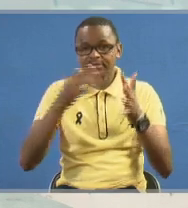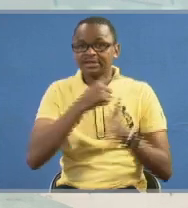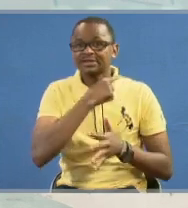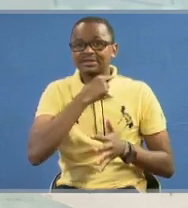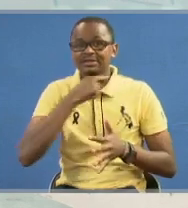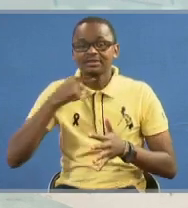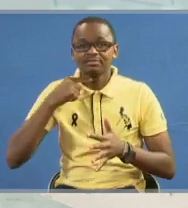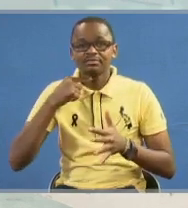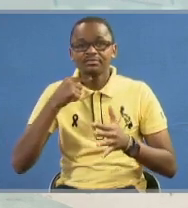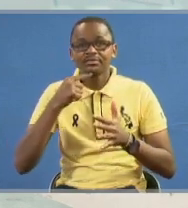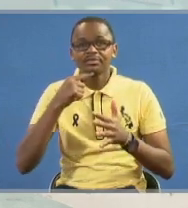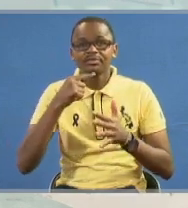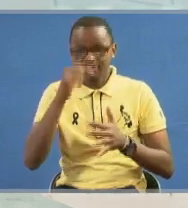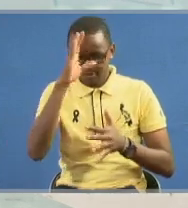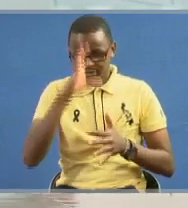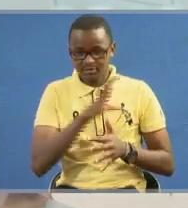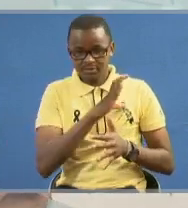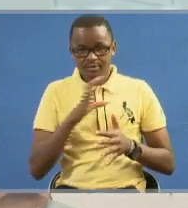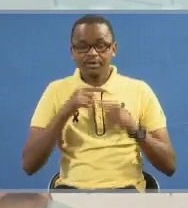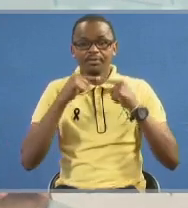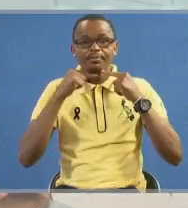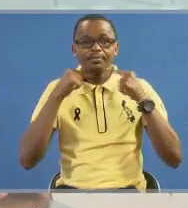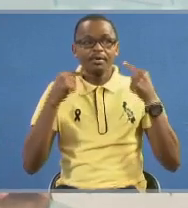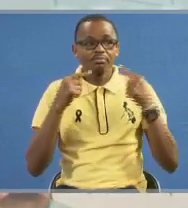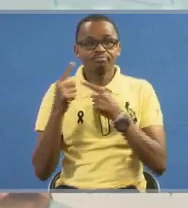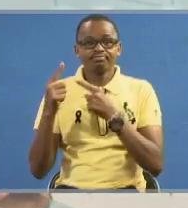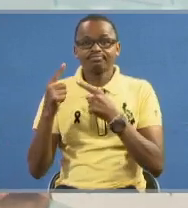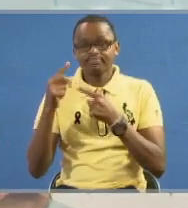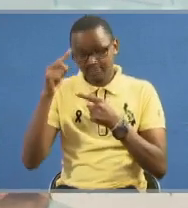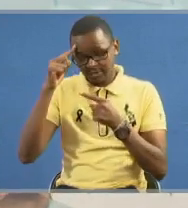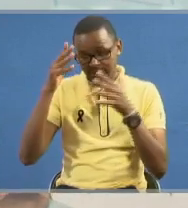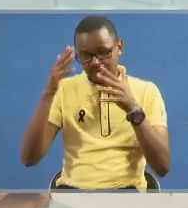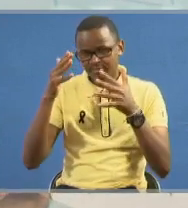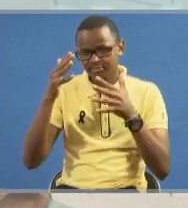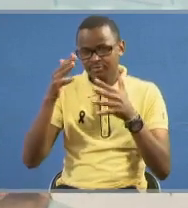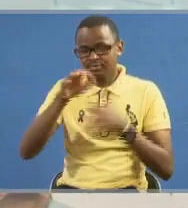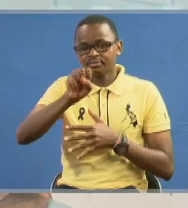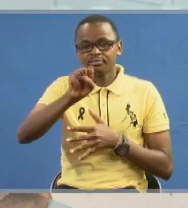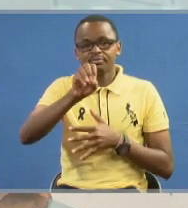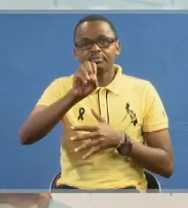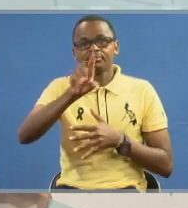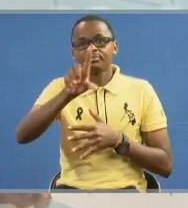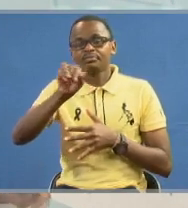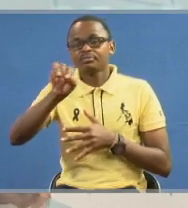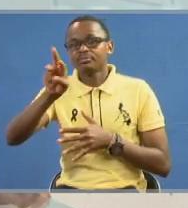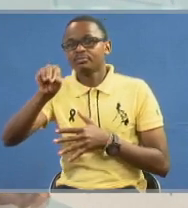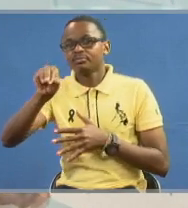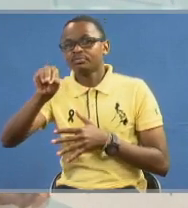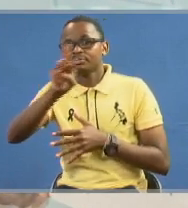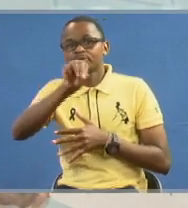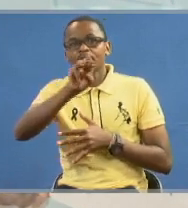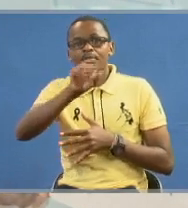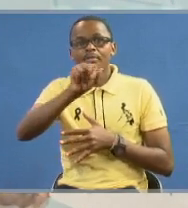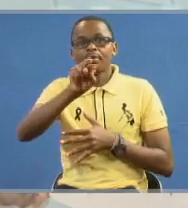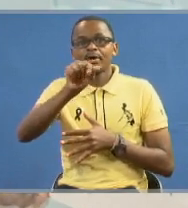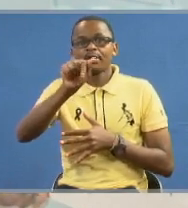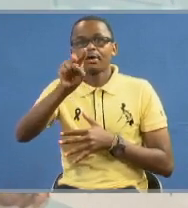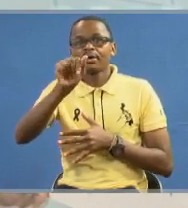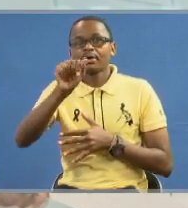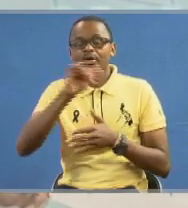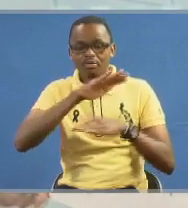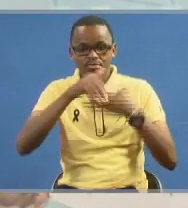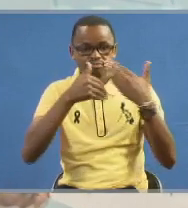Of Catholic priest Michael Chengo has been arraigned at the Milimani Court. Solomon Mutava and Kavivia Mwagange have been arraigned